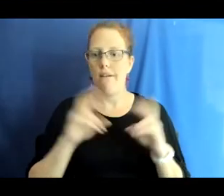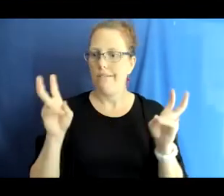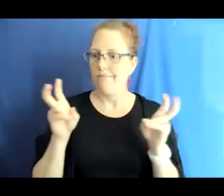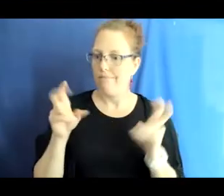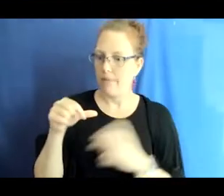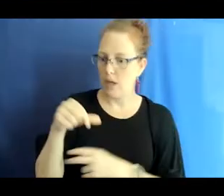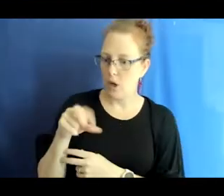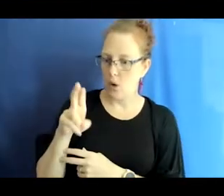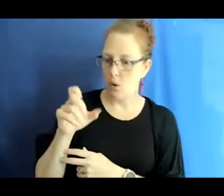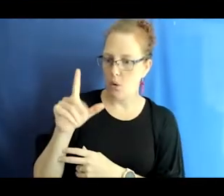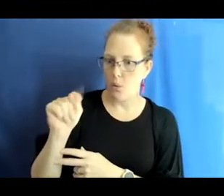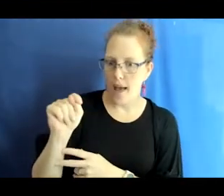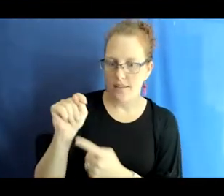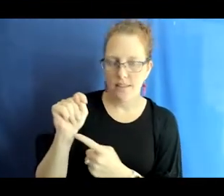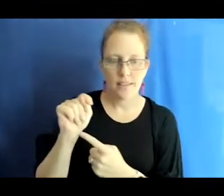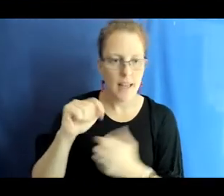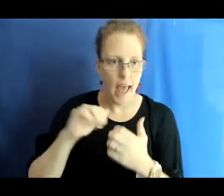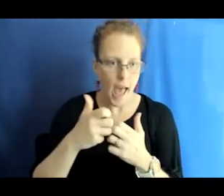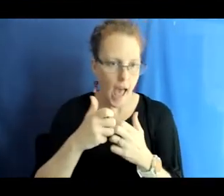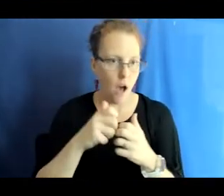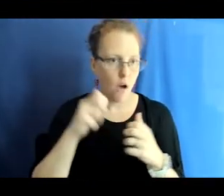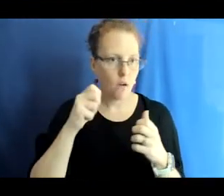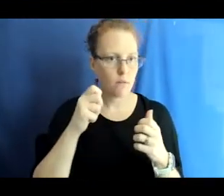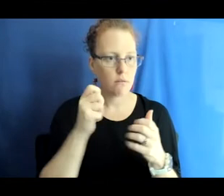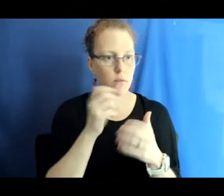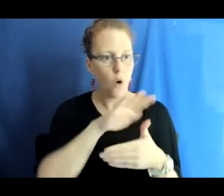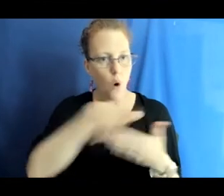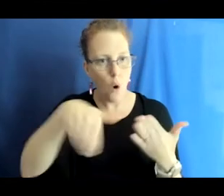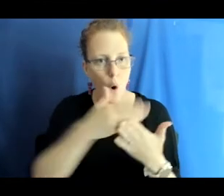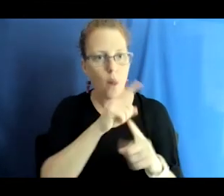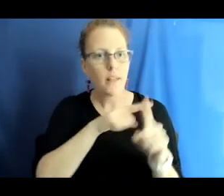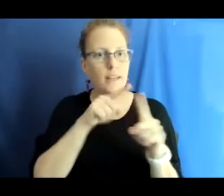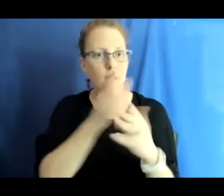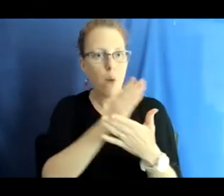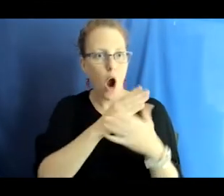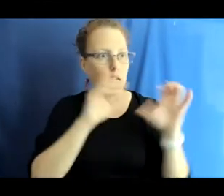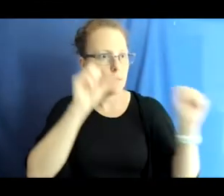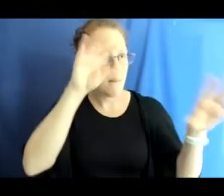how to mix these kind of elements. And we tried to stay quite true to